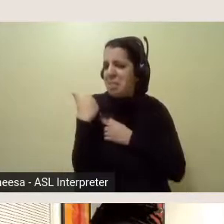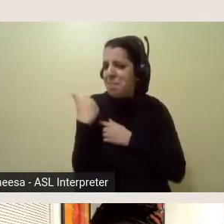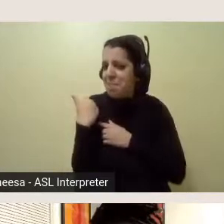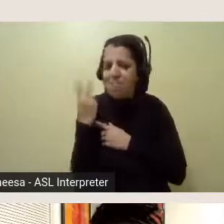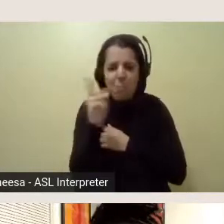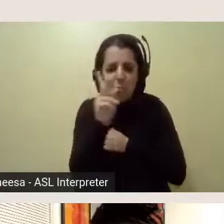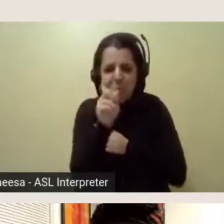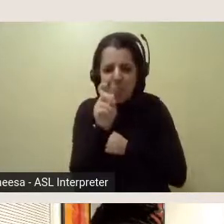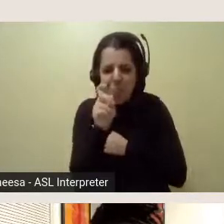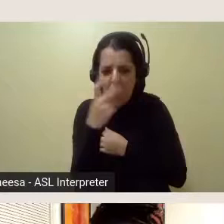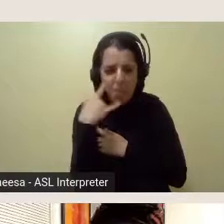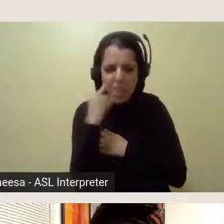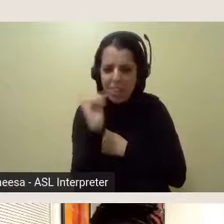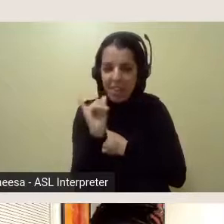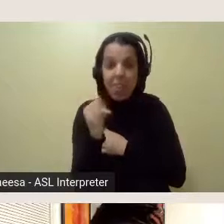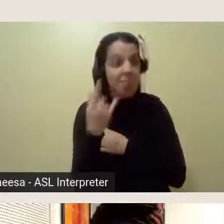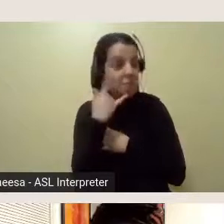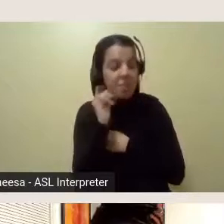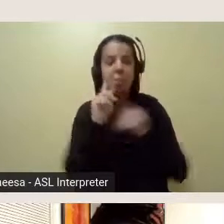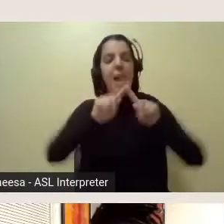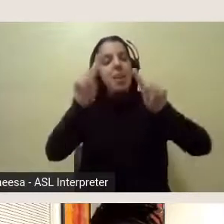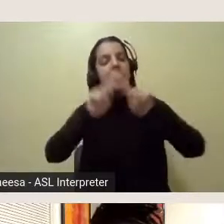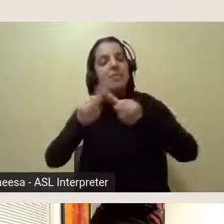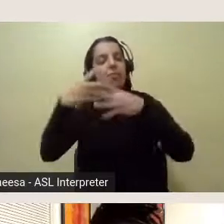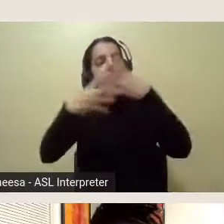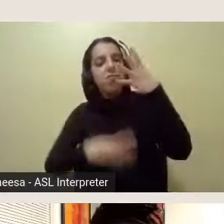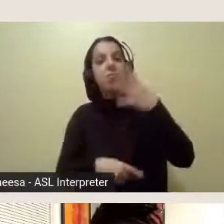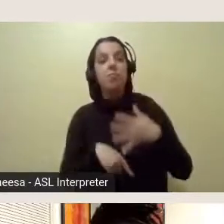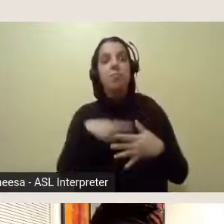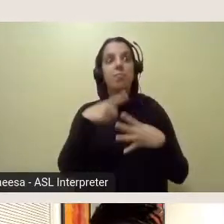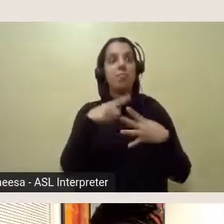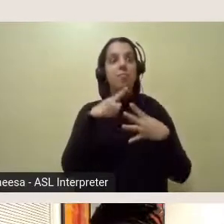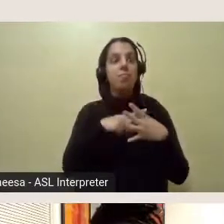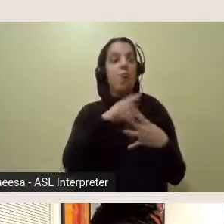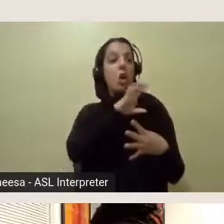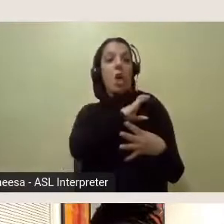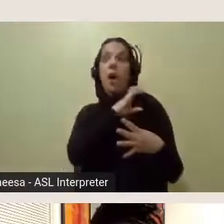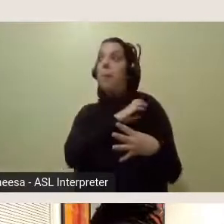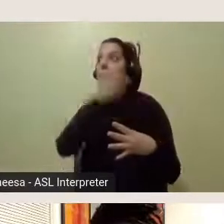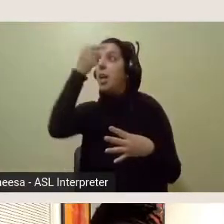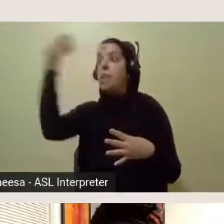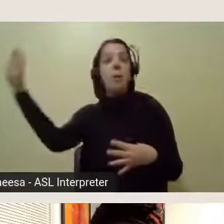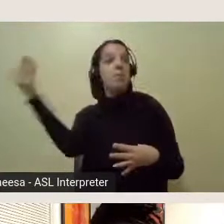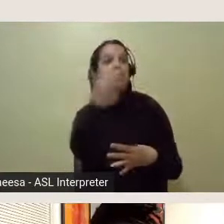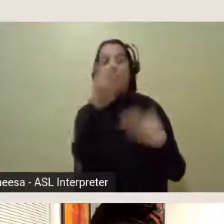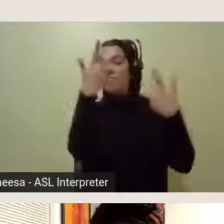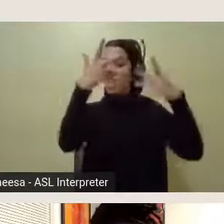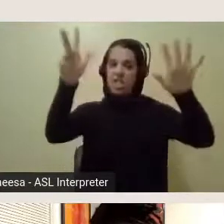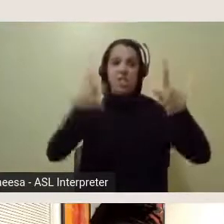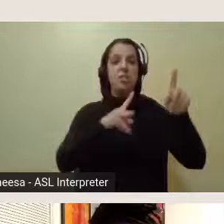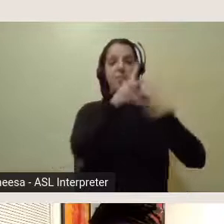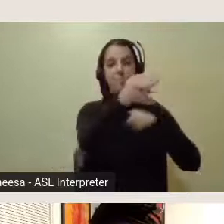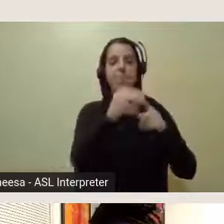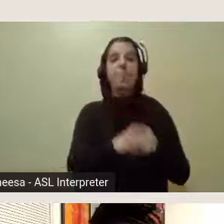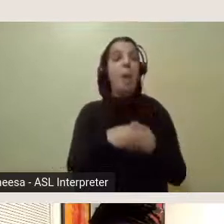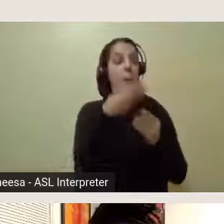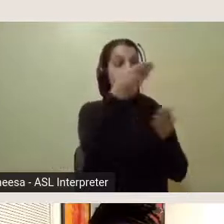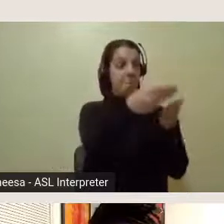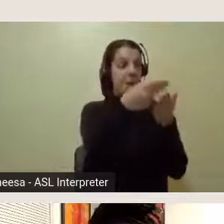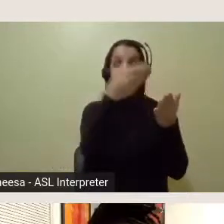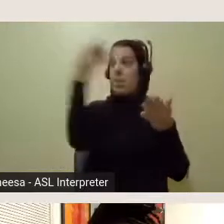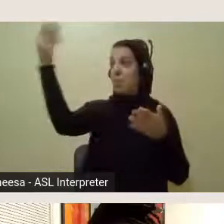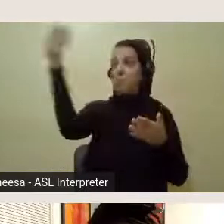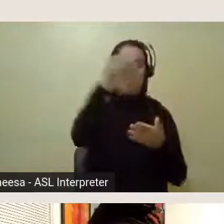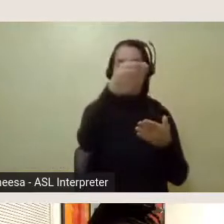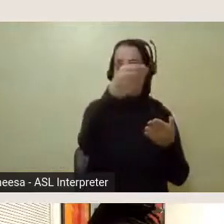many different things. You know, accountability looks like defunding the police. Accountability looks like reinvesting that money into the community so that the